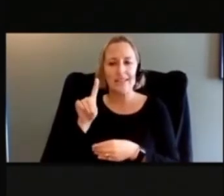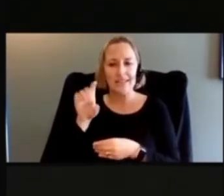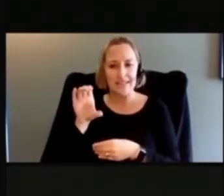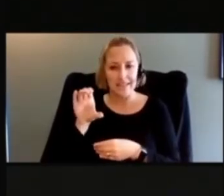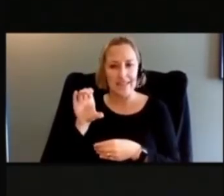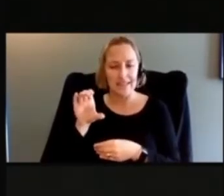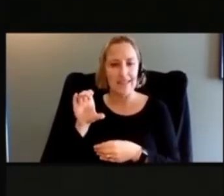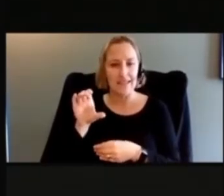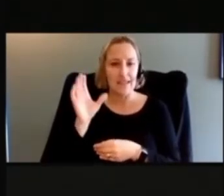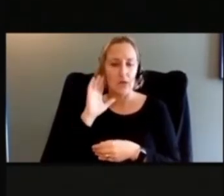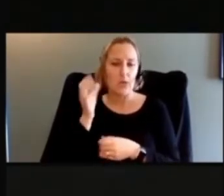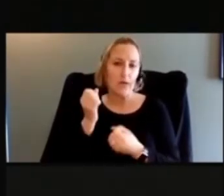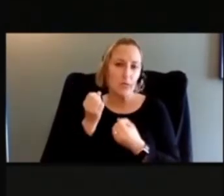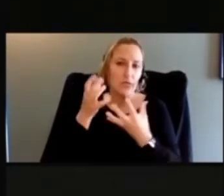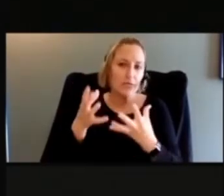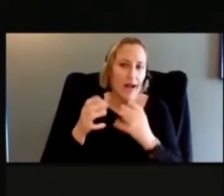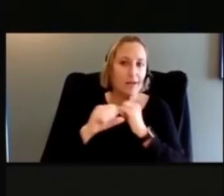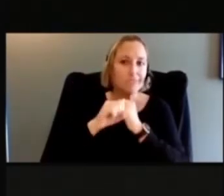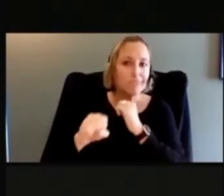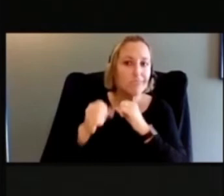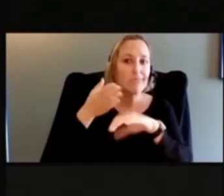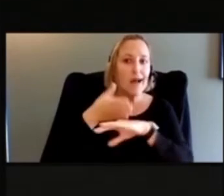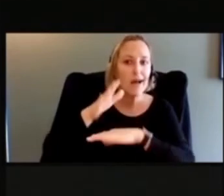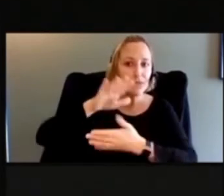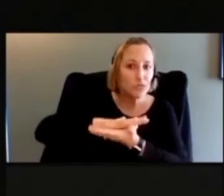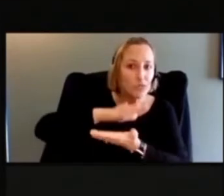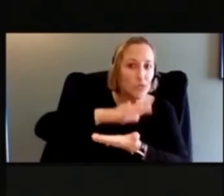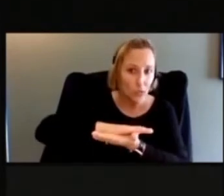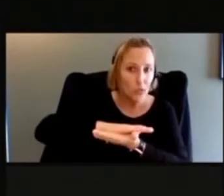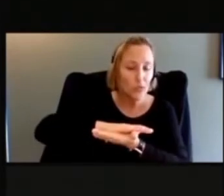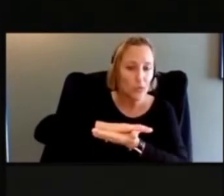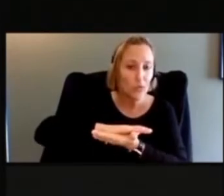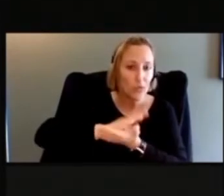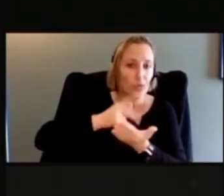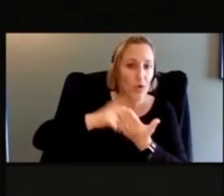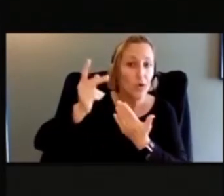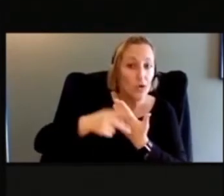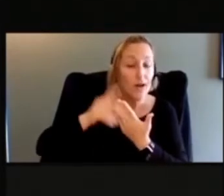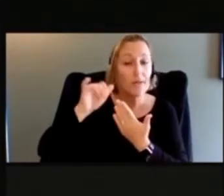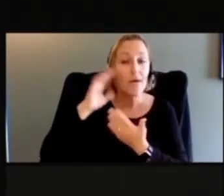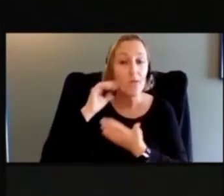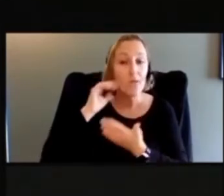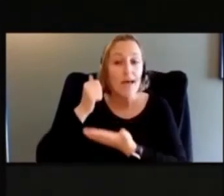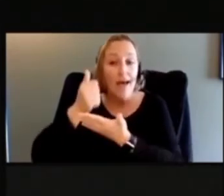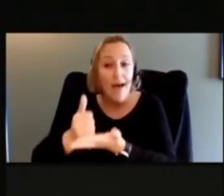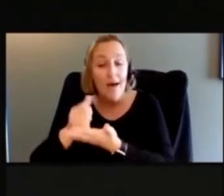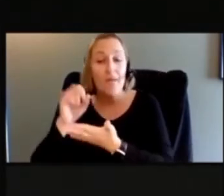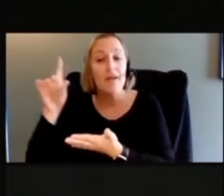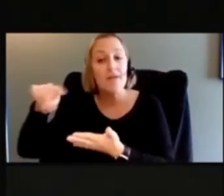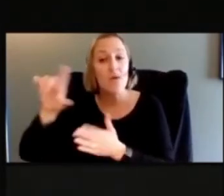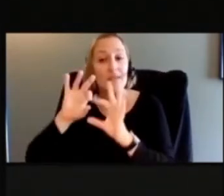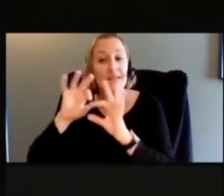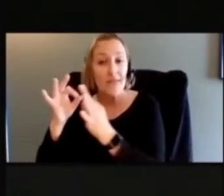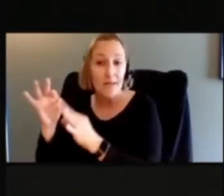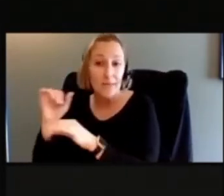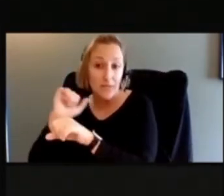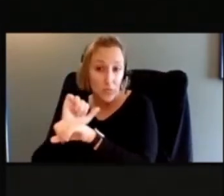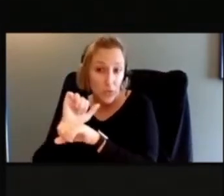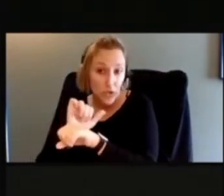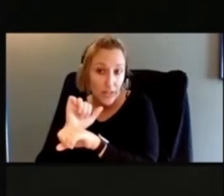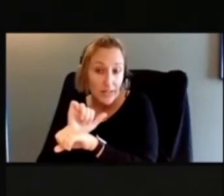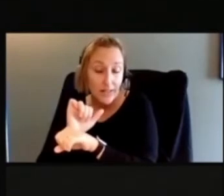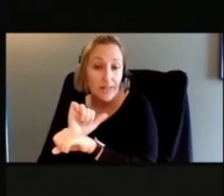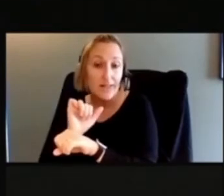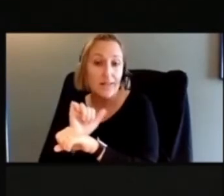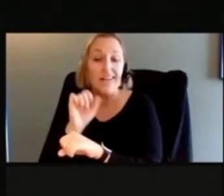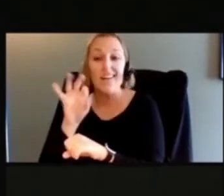or extended after school programming to assist with working class families, and what happens when